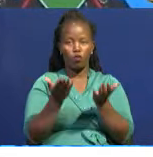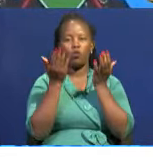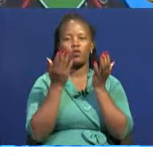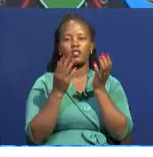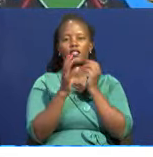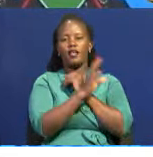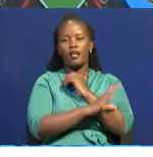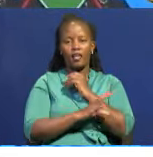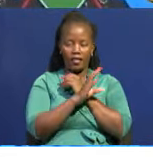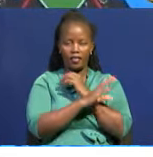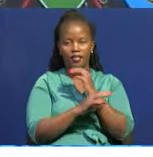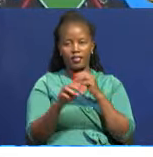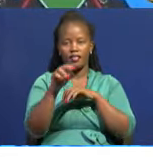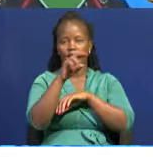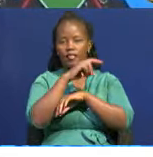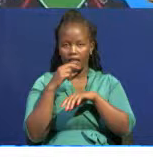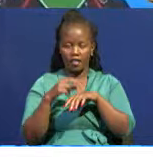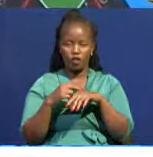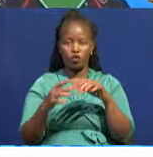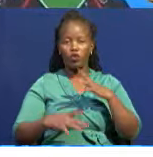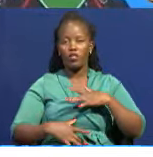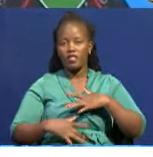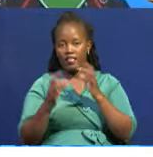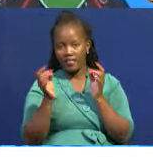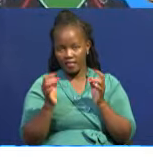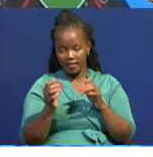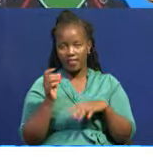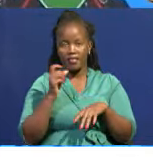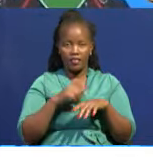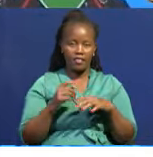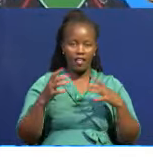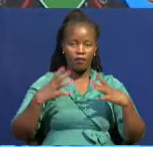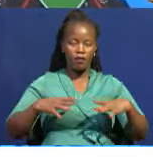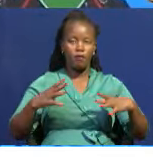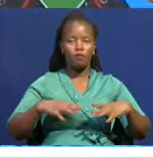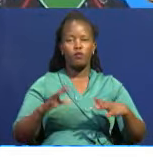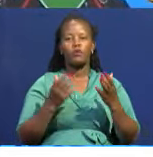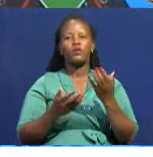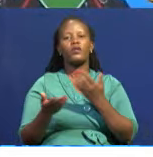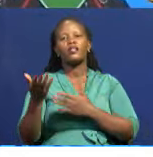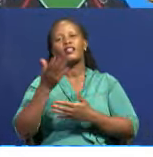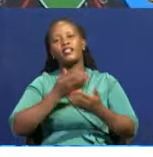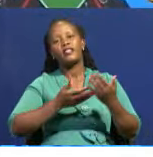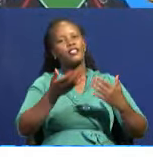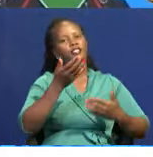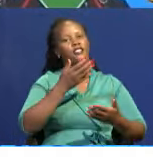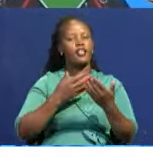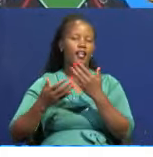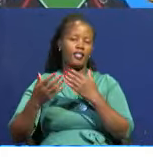country's national interests whenever our people interact with the international environment?